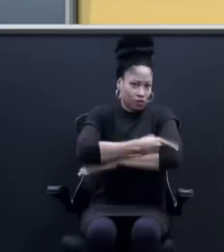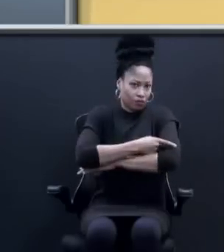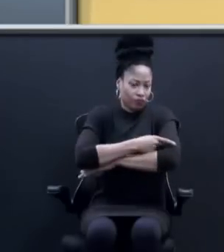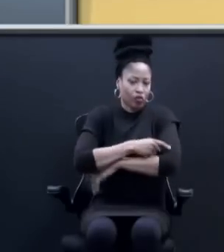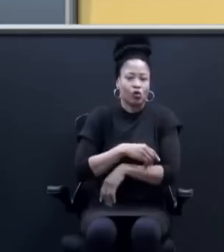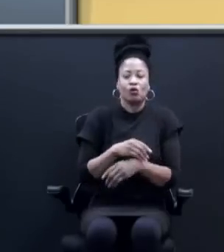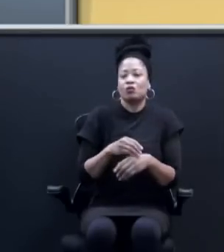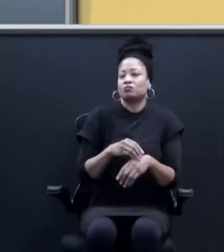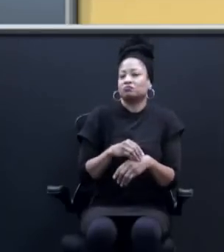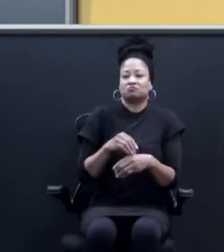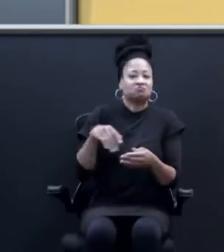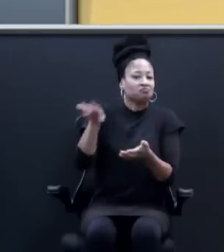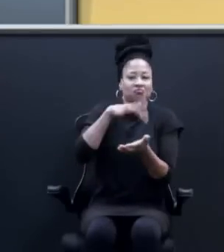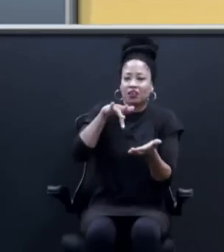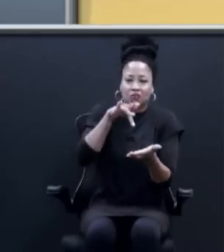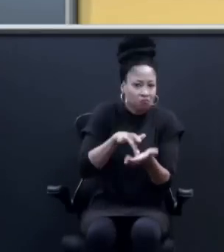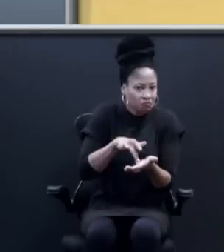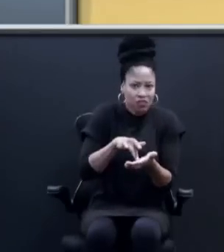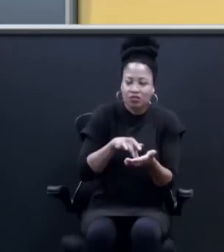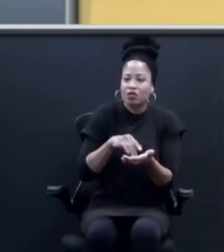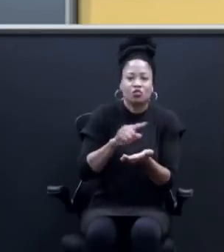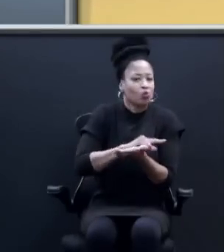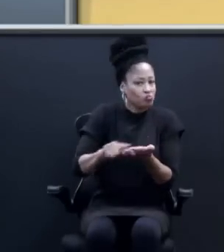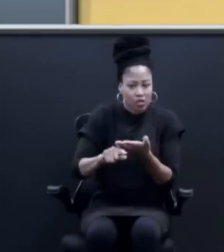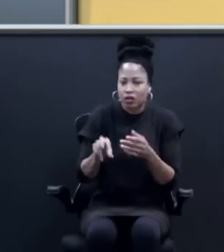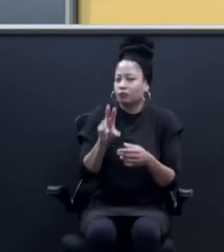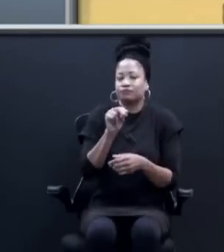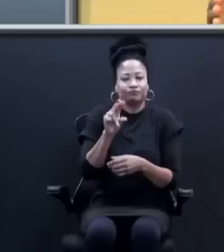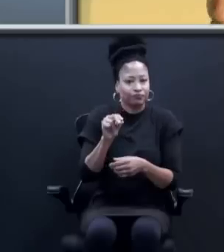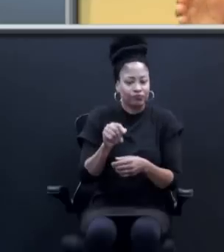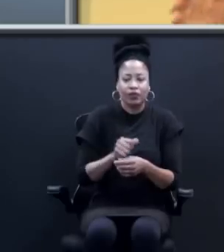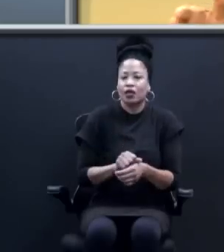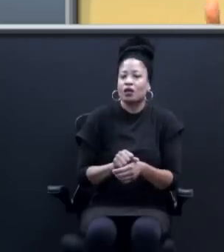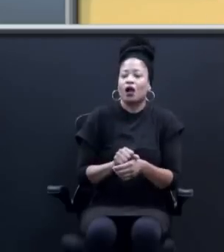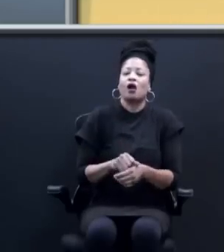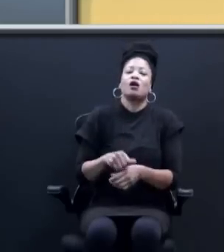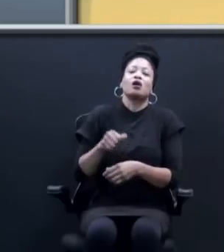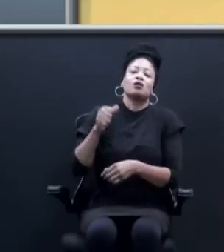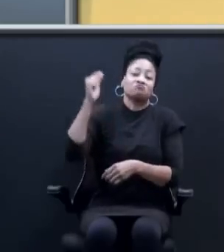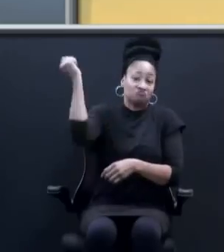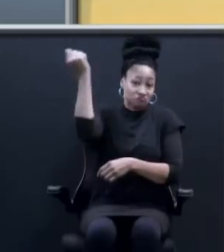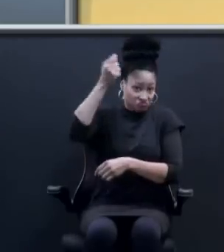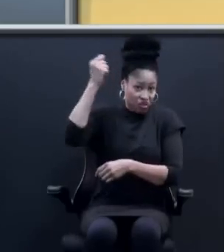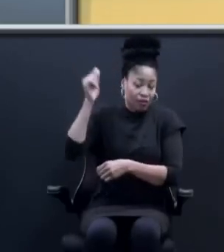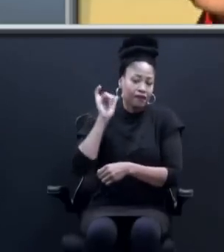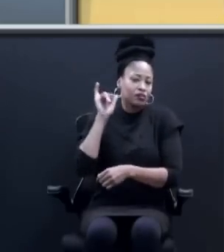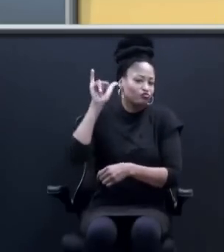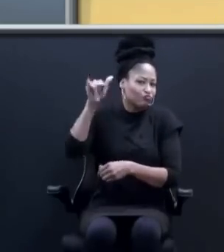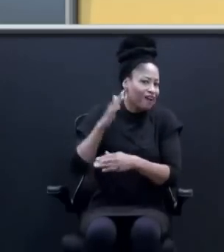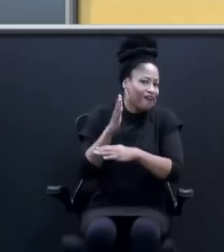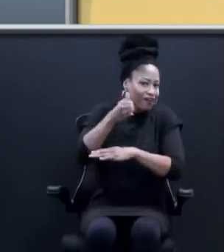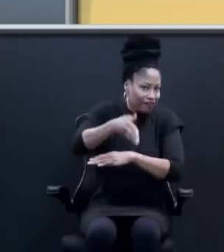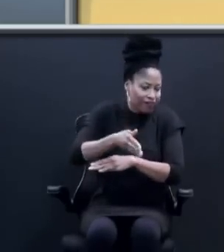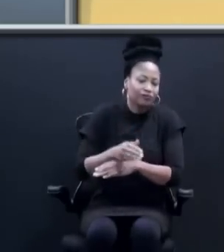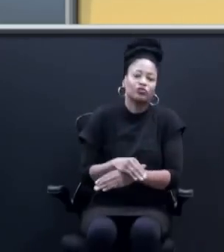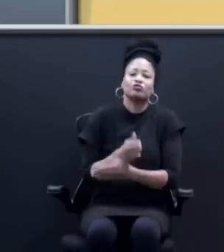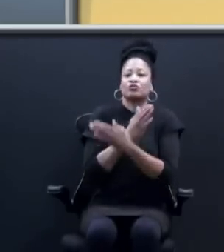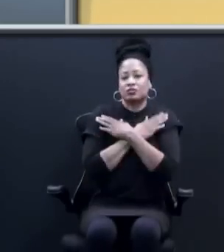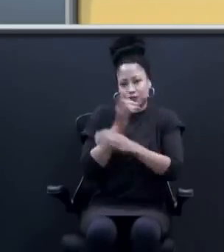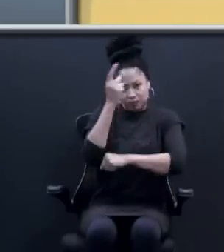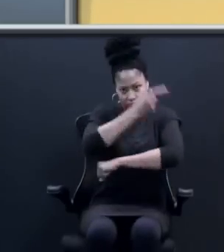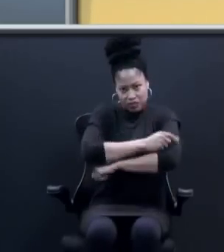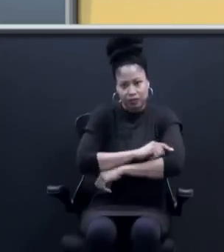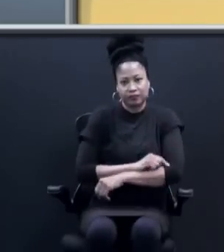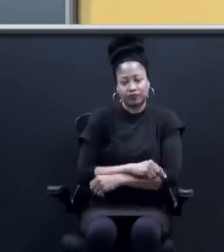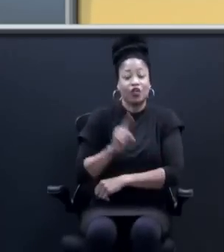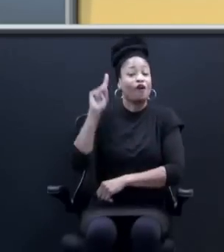of the week. It has to be waved tomorrow after the Sabbath day, which is the first day of the week, which men call Sunday.